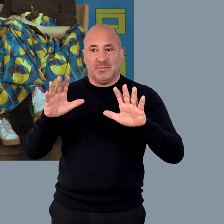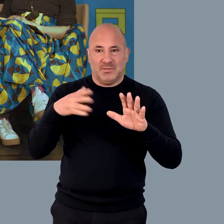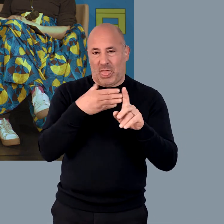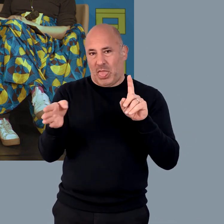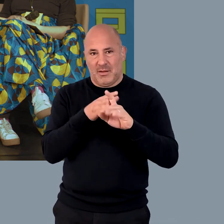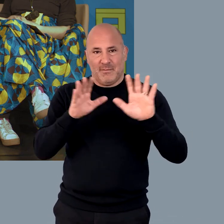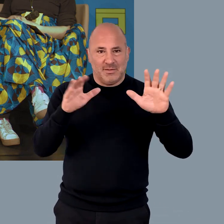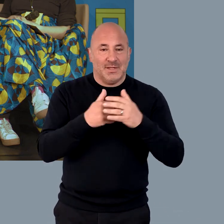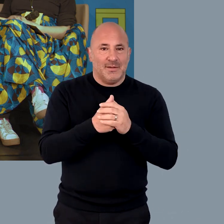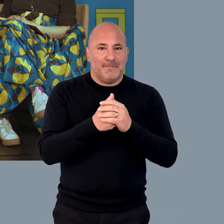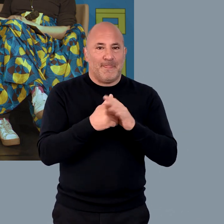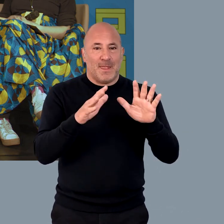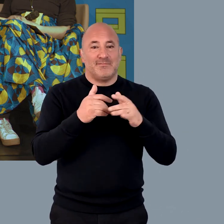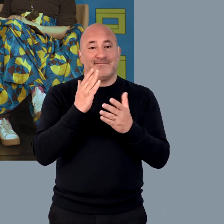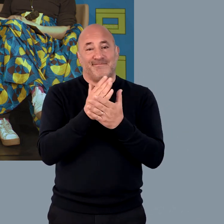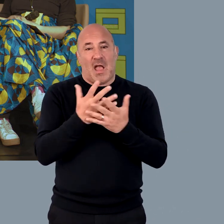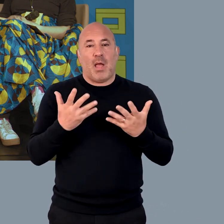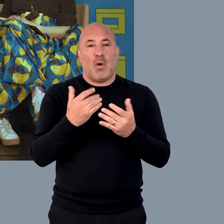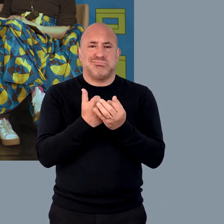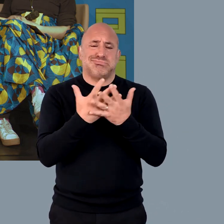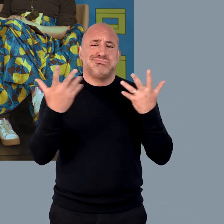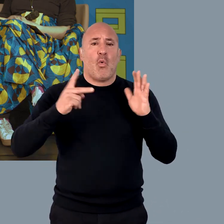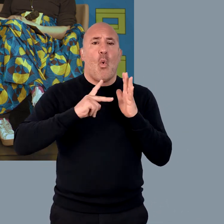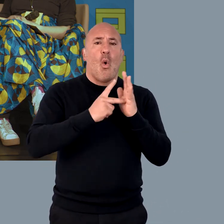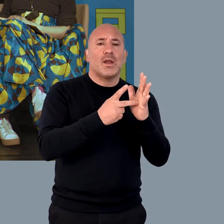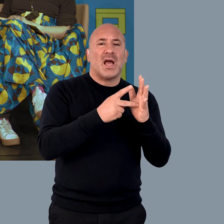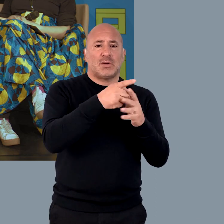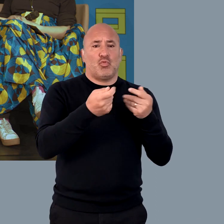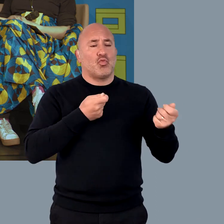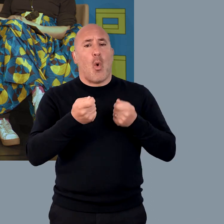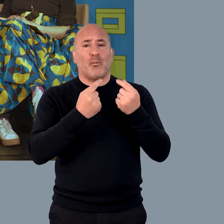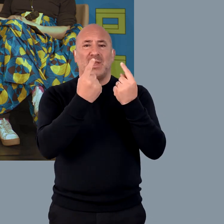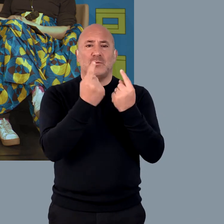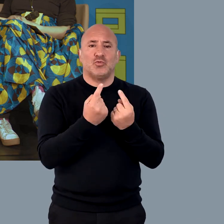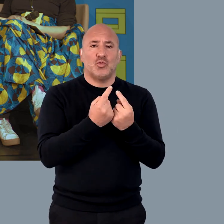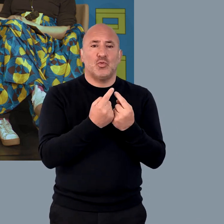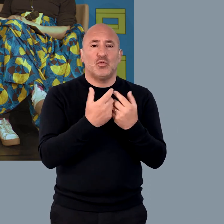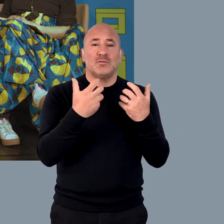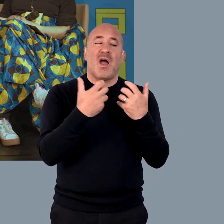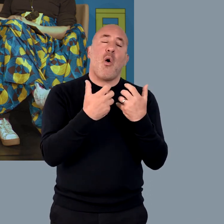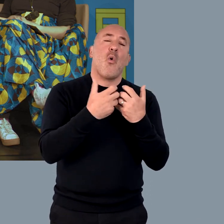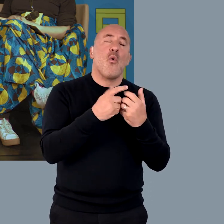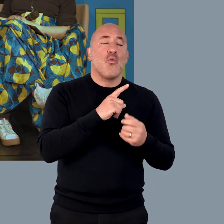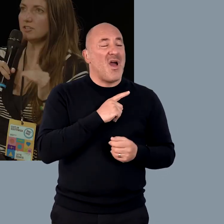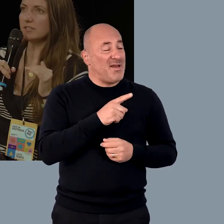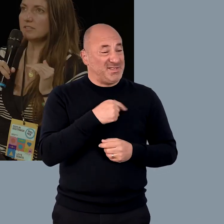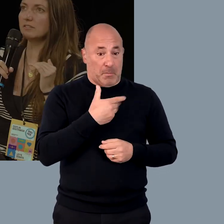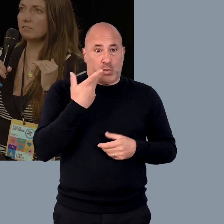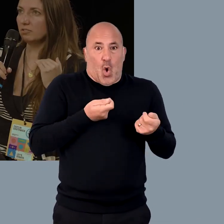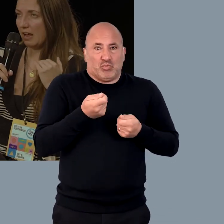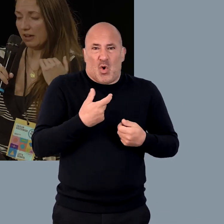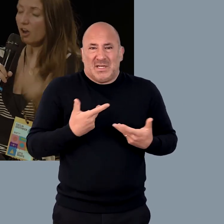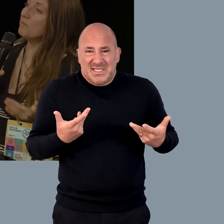up the whole conversation of, and I'm using air quotes here, offsetting. Basically, right now, how a lot of